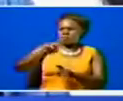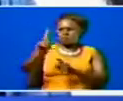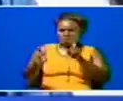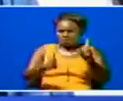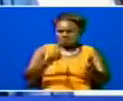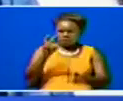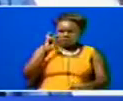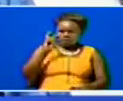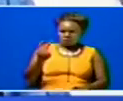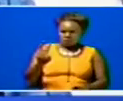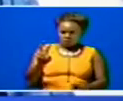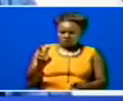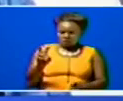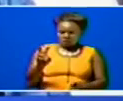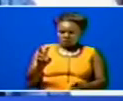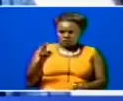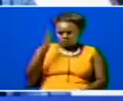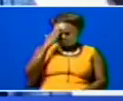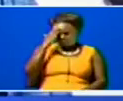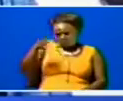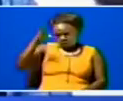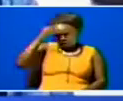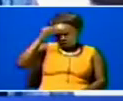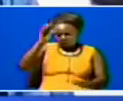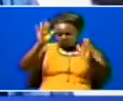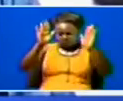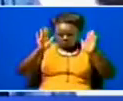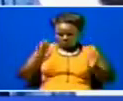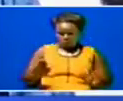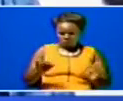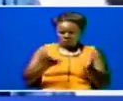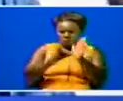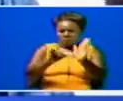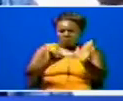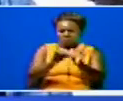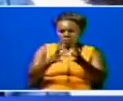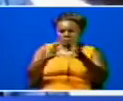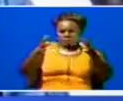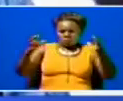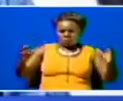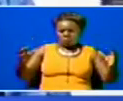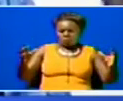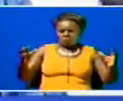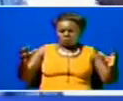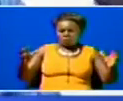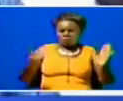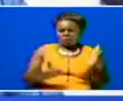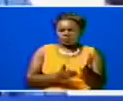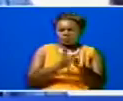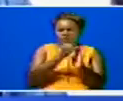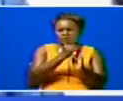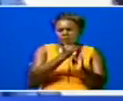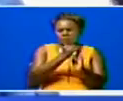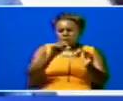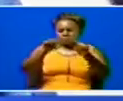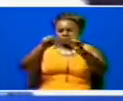Decided to take this venture so that, knowing that education is a key indicator in the growth of the development of